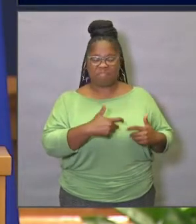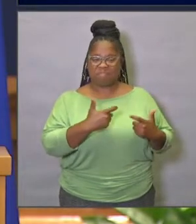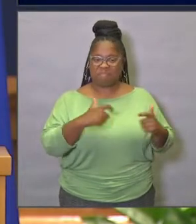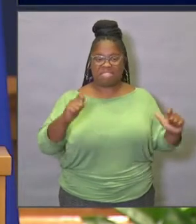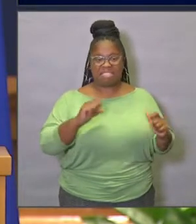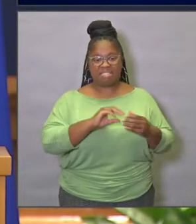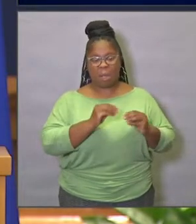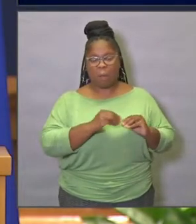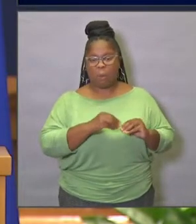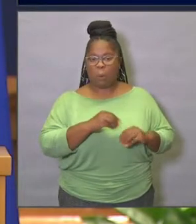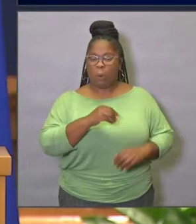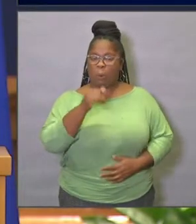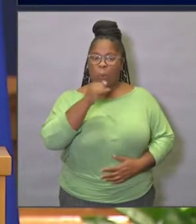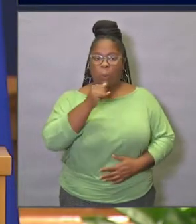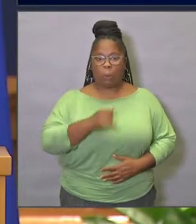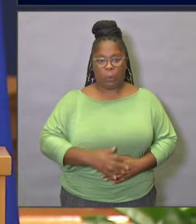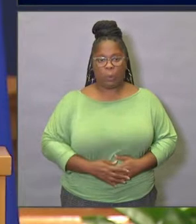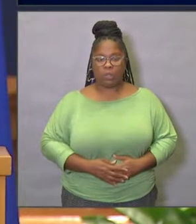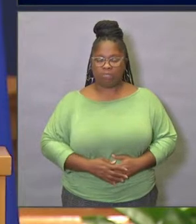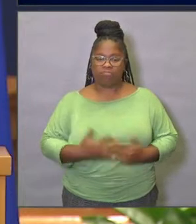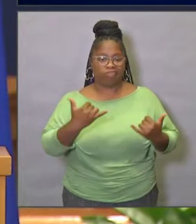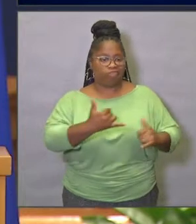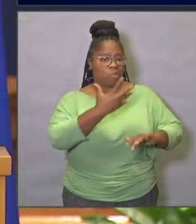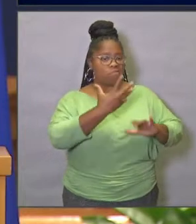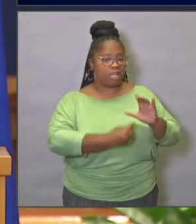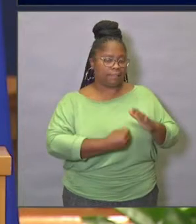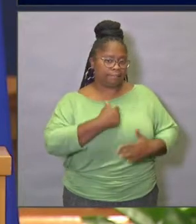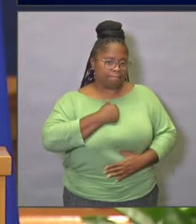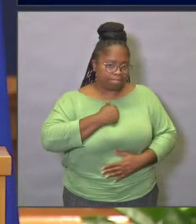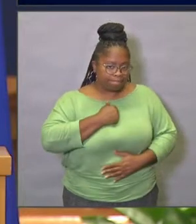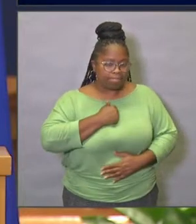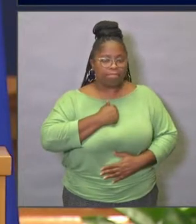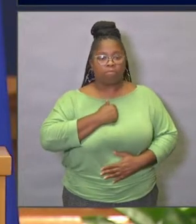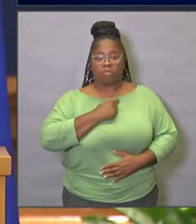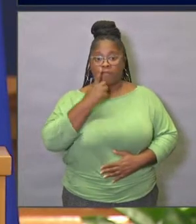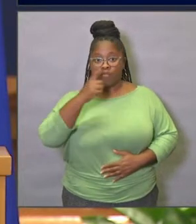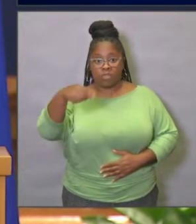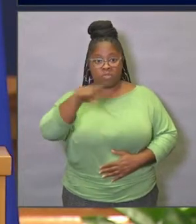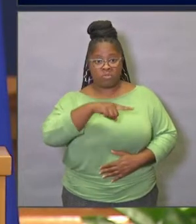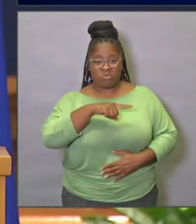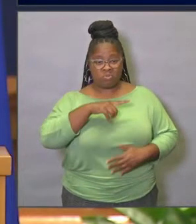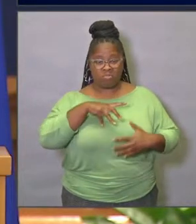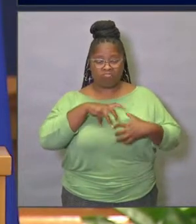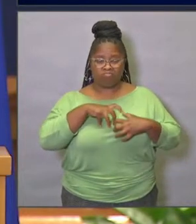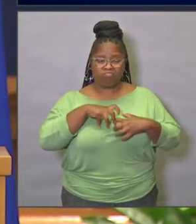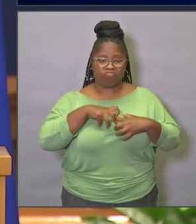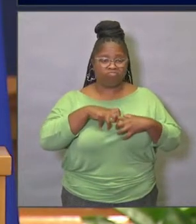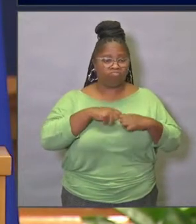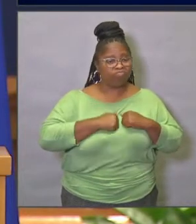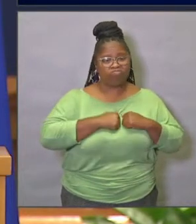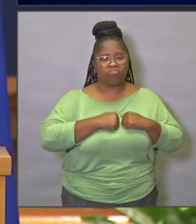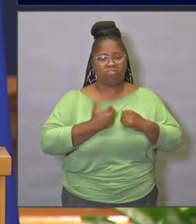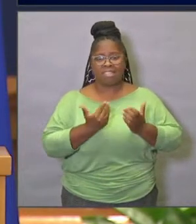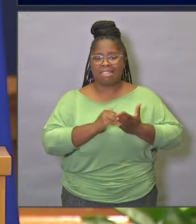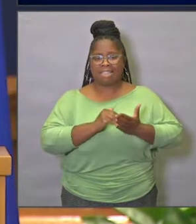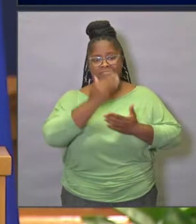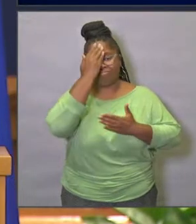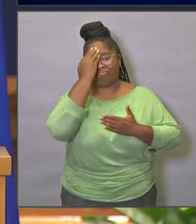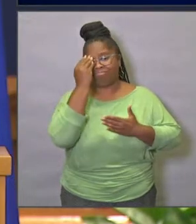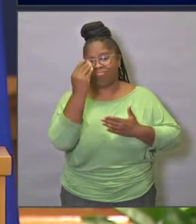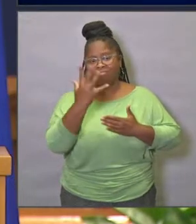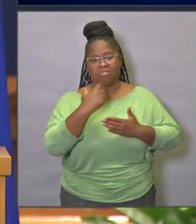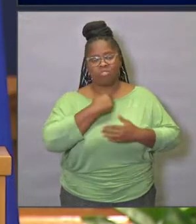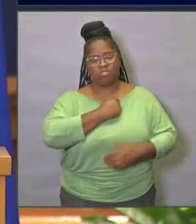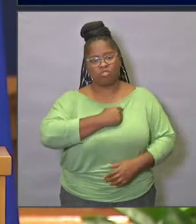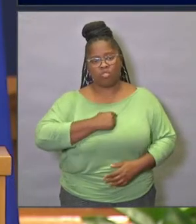portion of those in institutional settings that passed away. And to all who are grieving, again, we're so sorry for